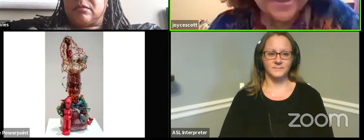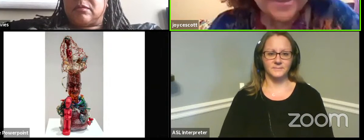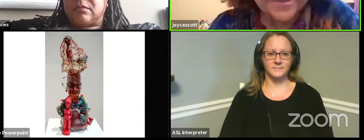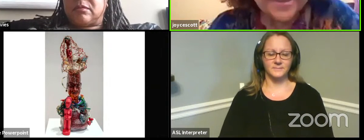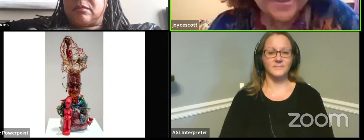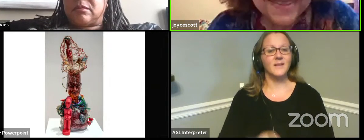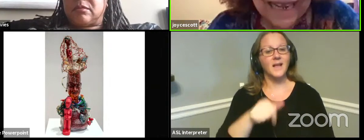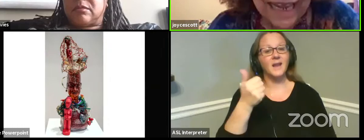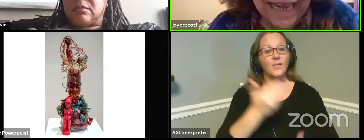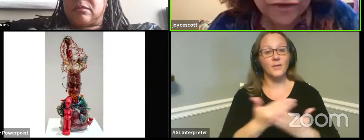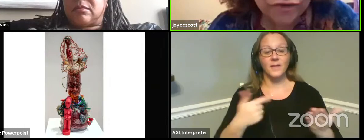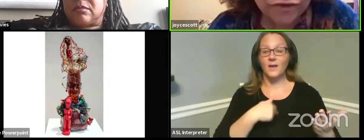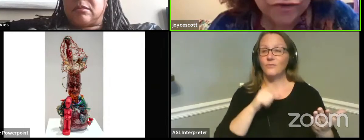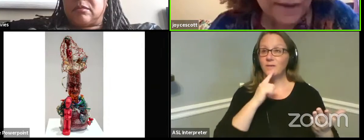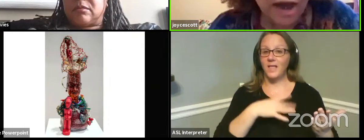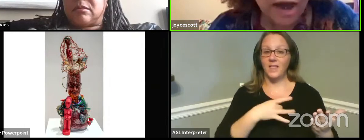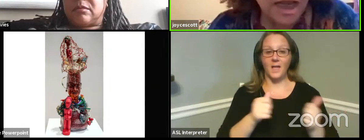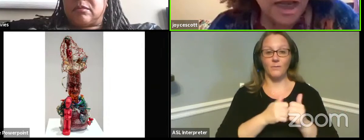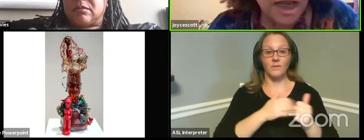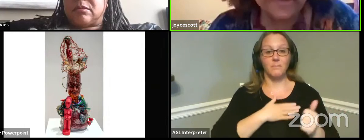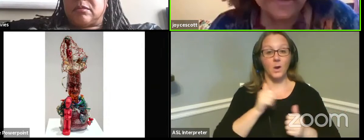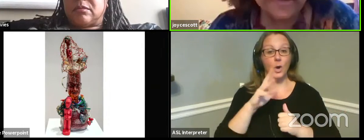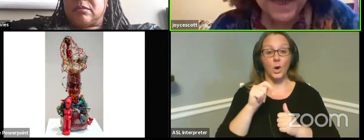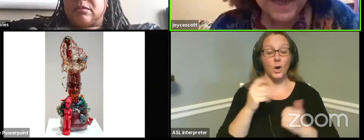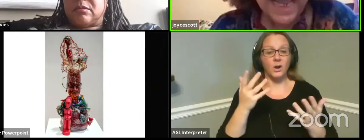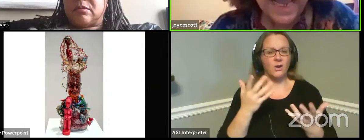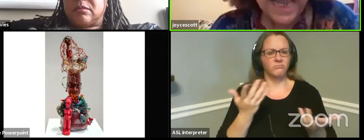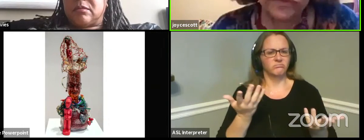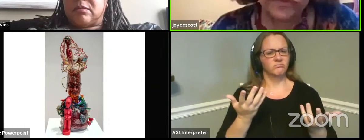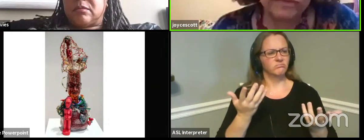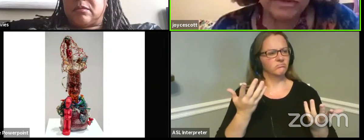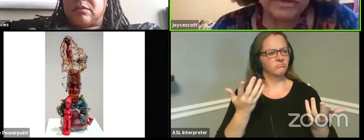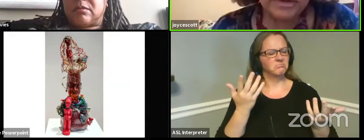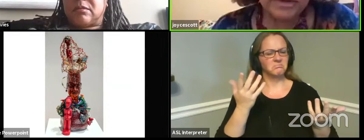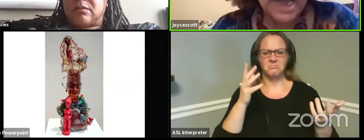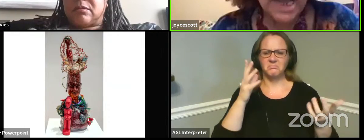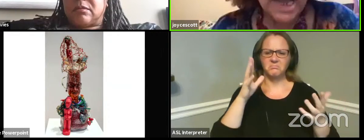Another thing that I like to do about my art is just be audacious.